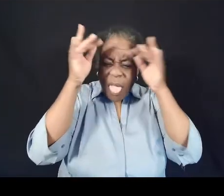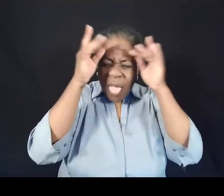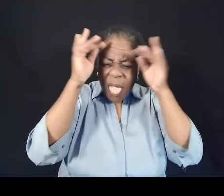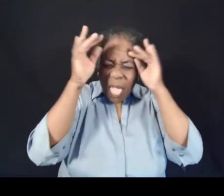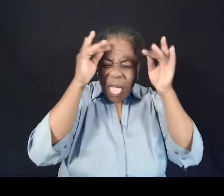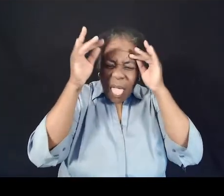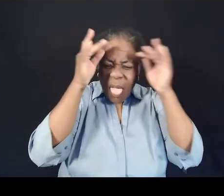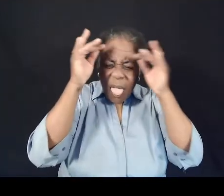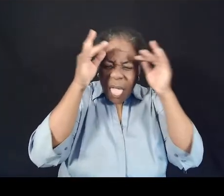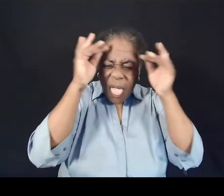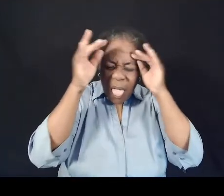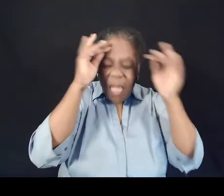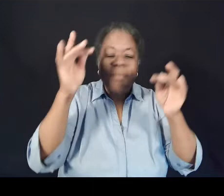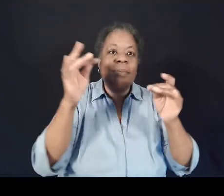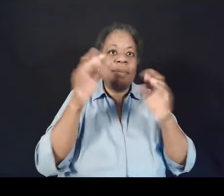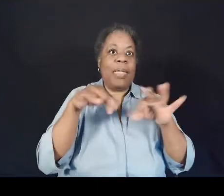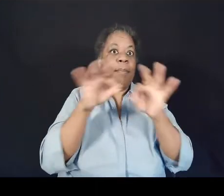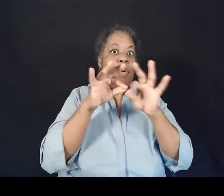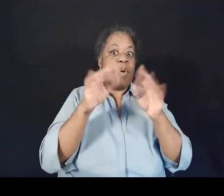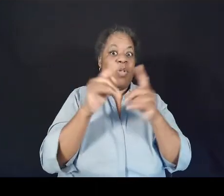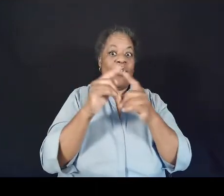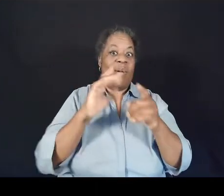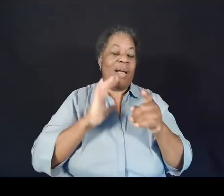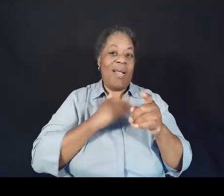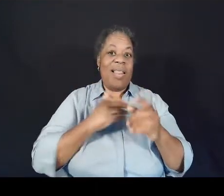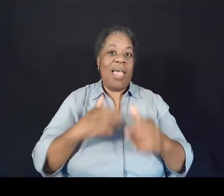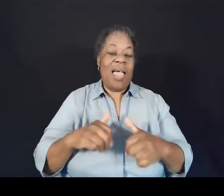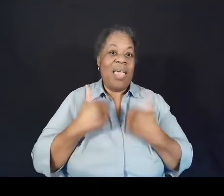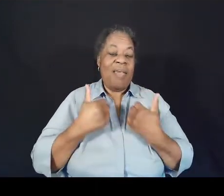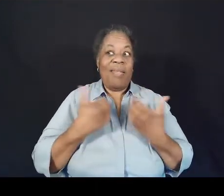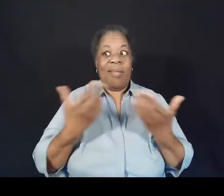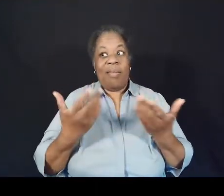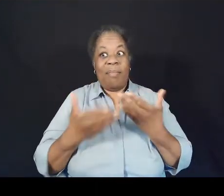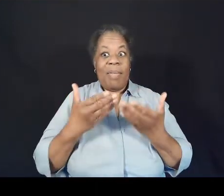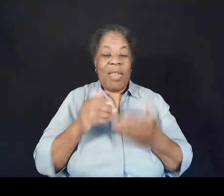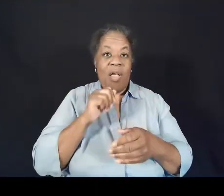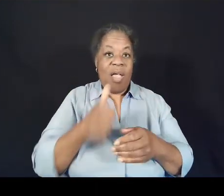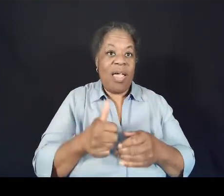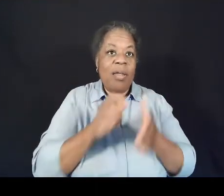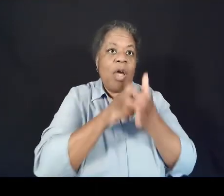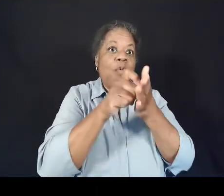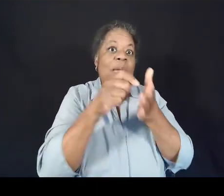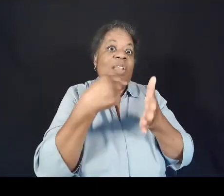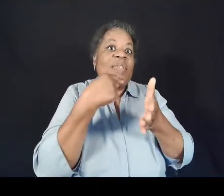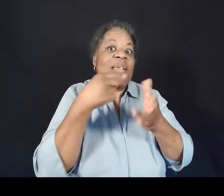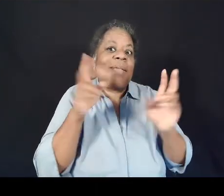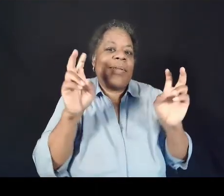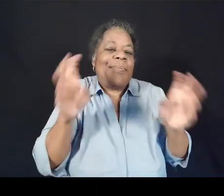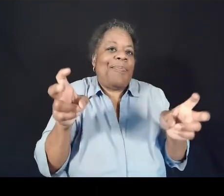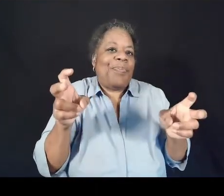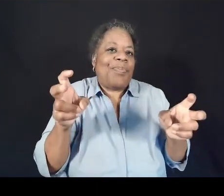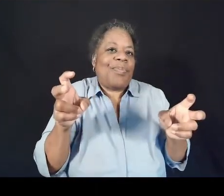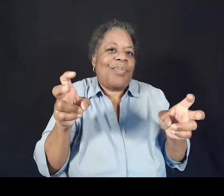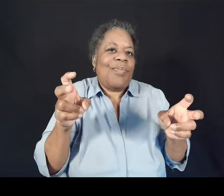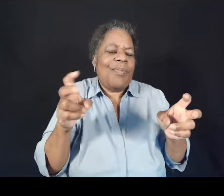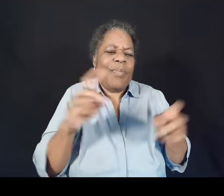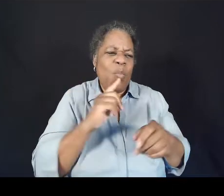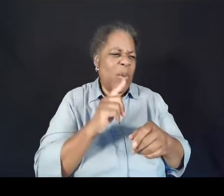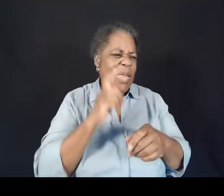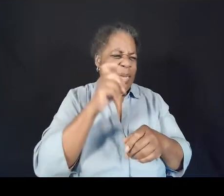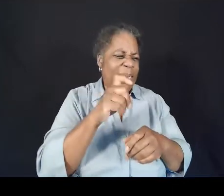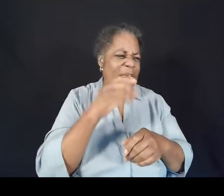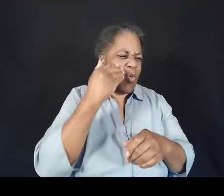be all that relevant to our lives. As one writer puts it, do we really need to know how